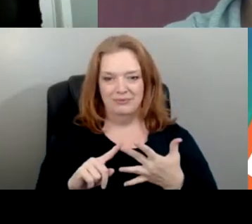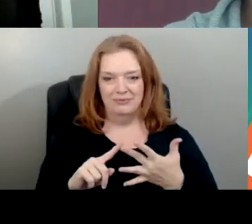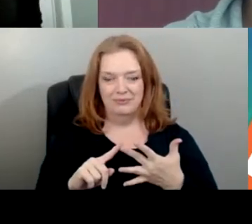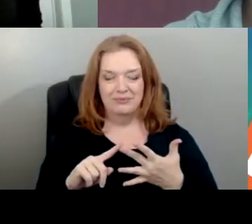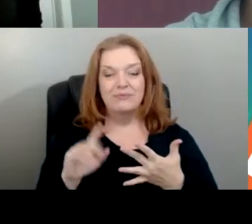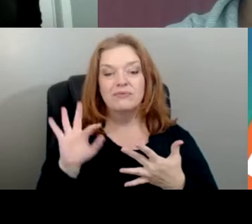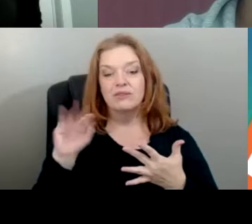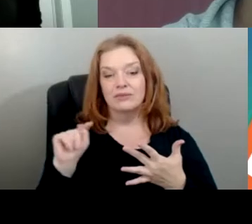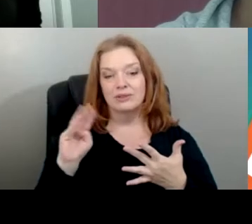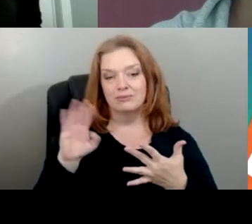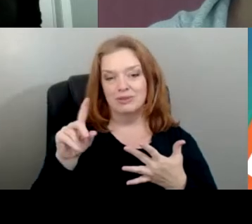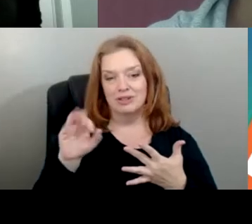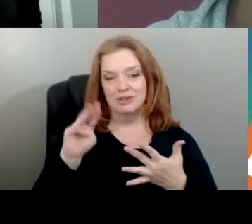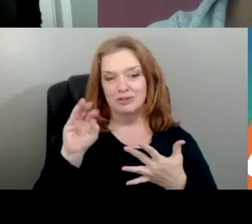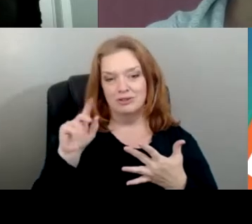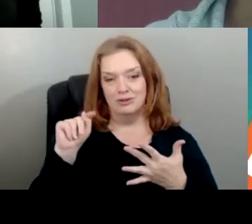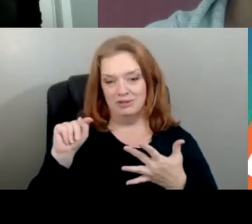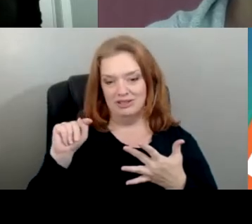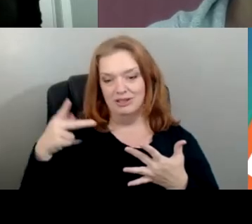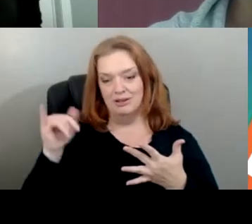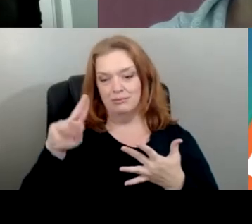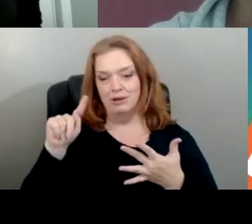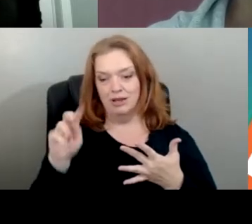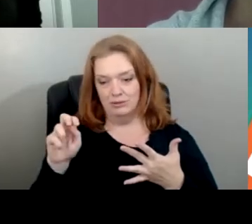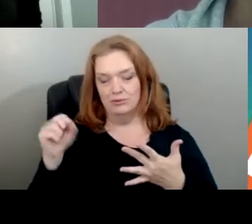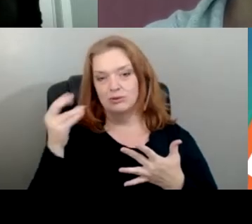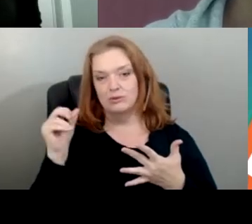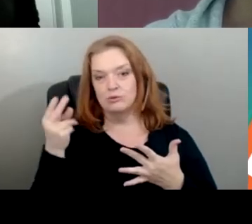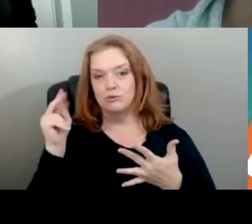the Fort McDermott Paiute and Shoshone Tribes of Nevada,